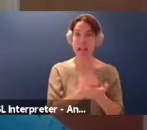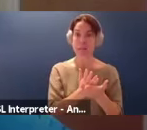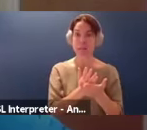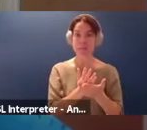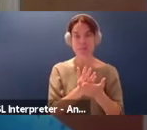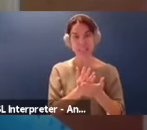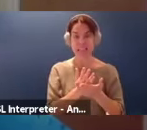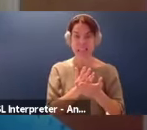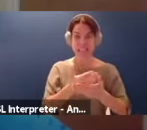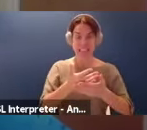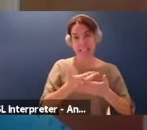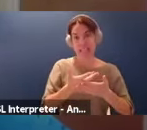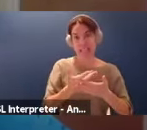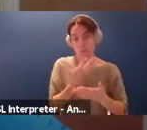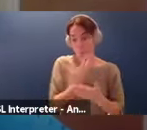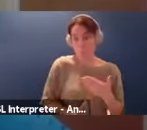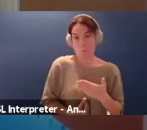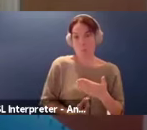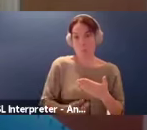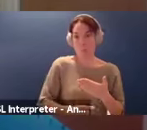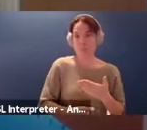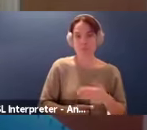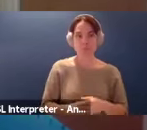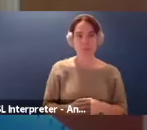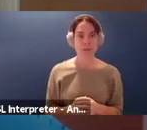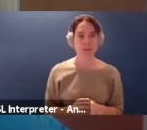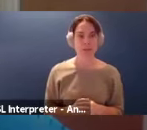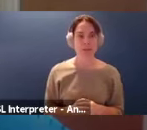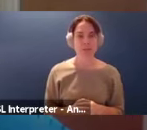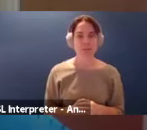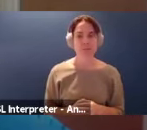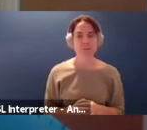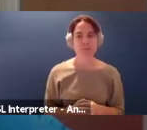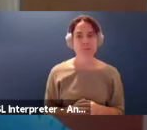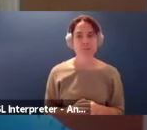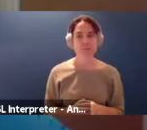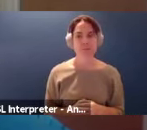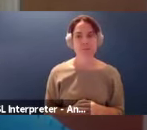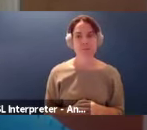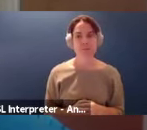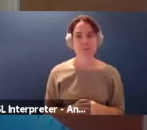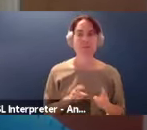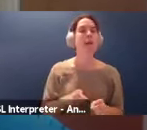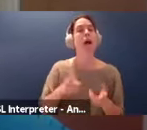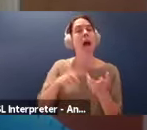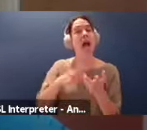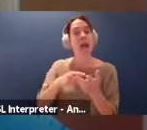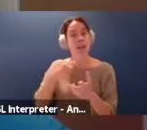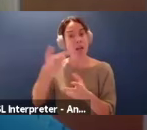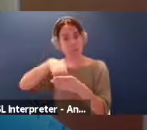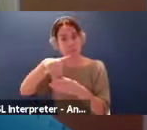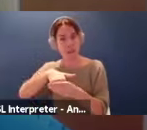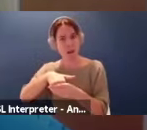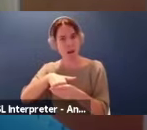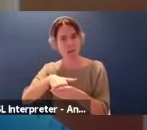film another local order member wrote the wrote to the council to say that they object to the statement asking for it and the